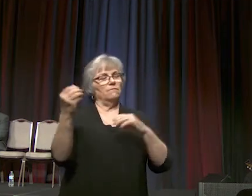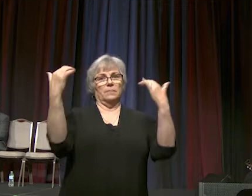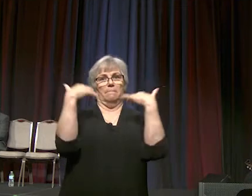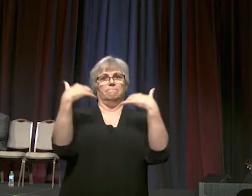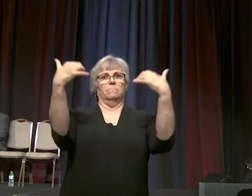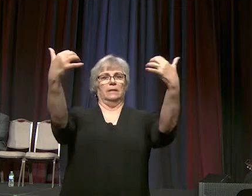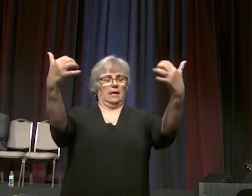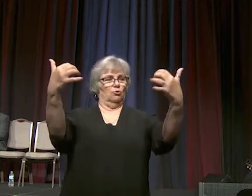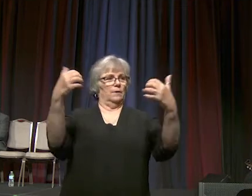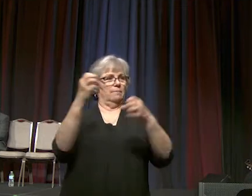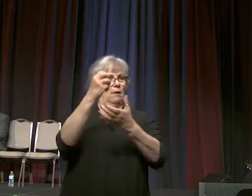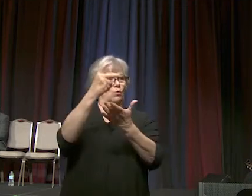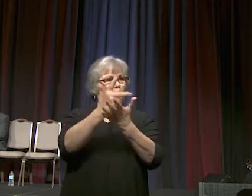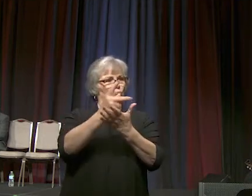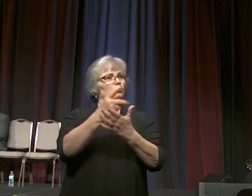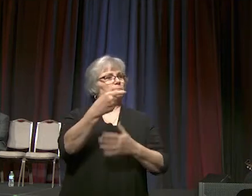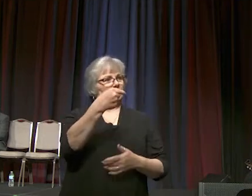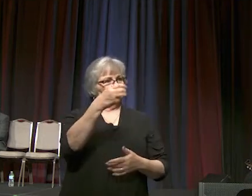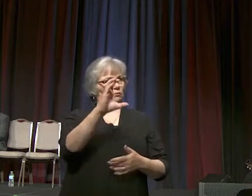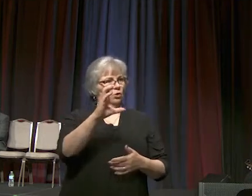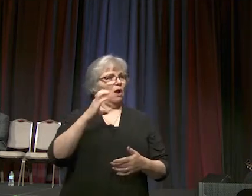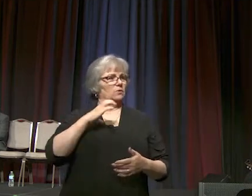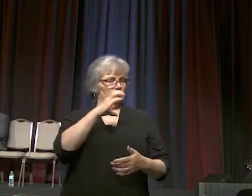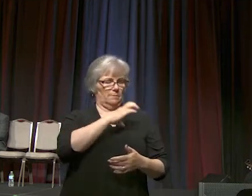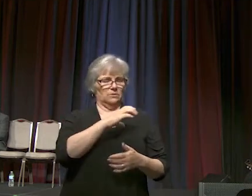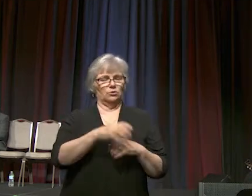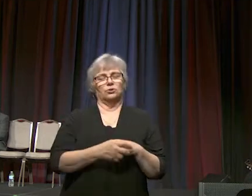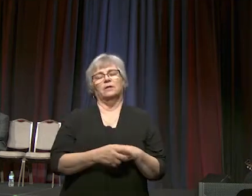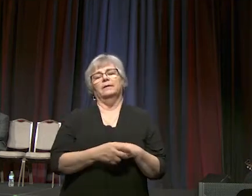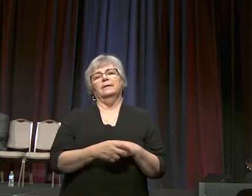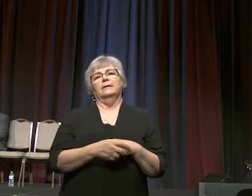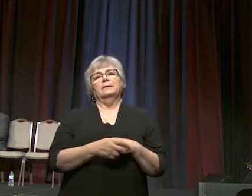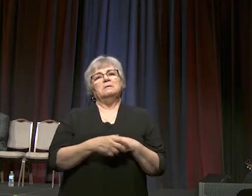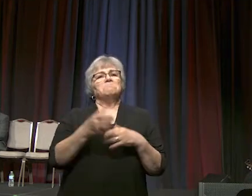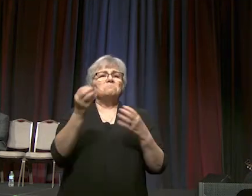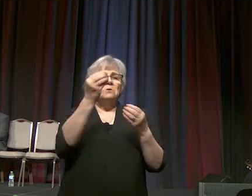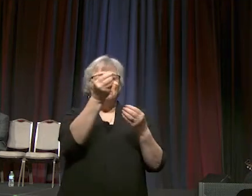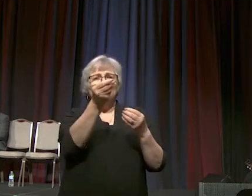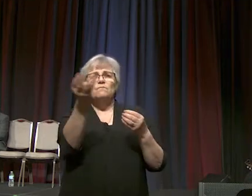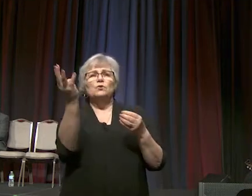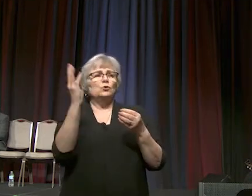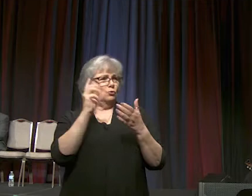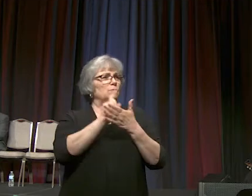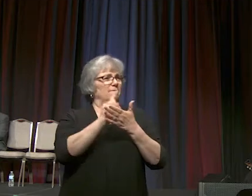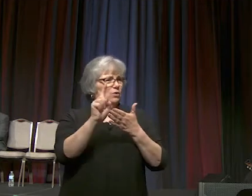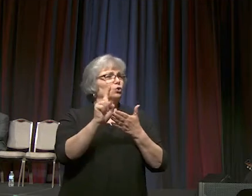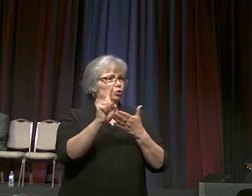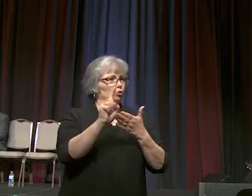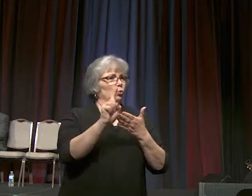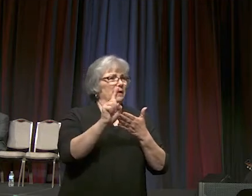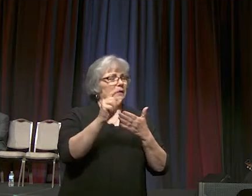by the Commission on the General Conference, and they're sprinkled throughout. In that first week, we have the